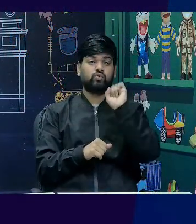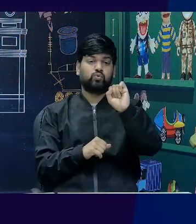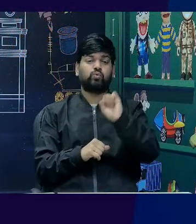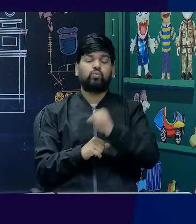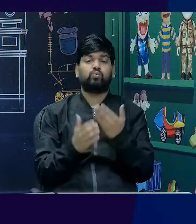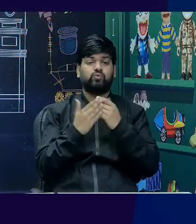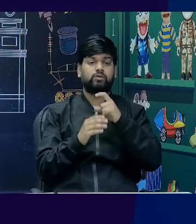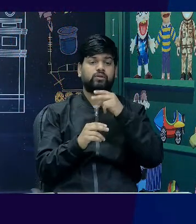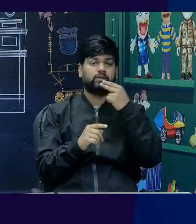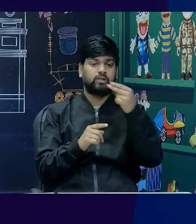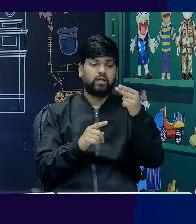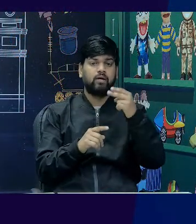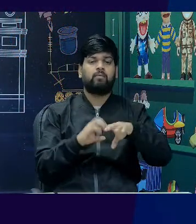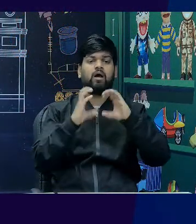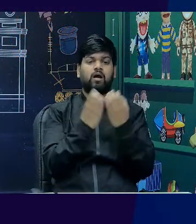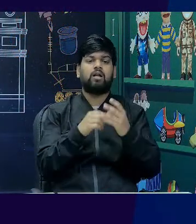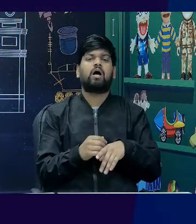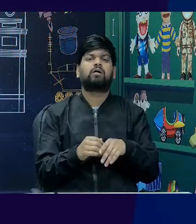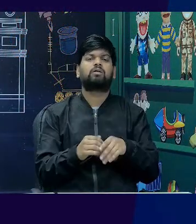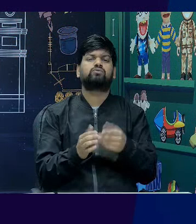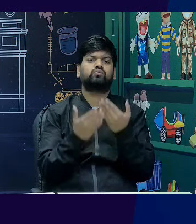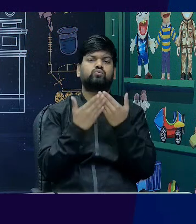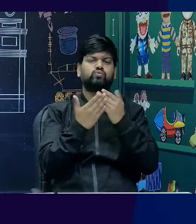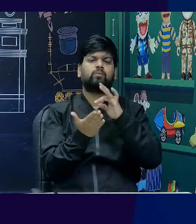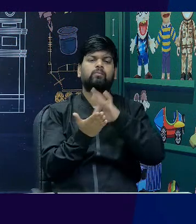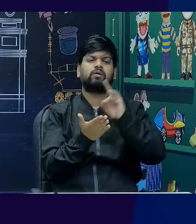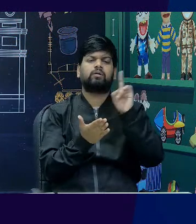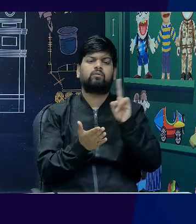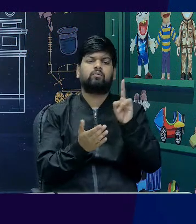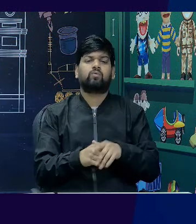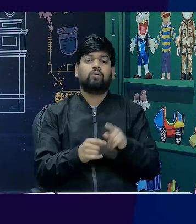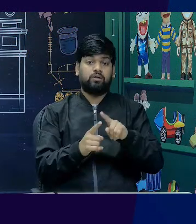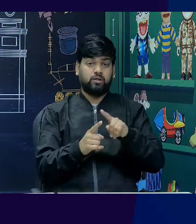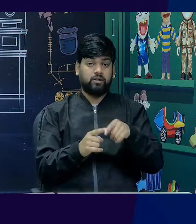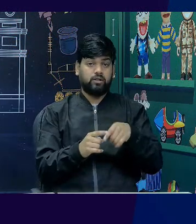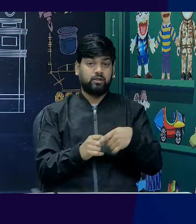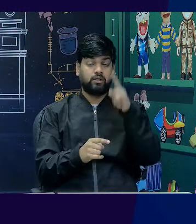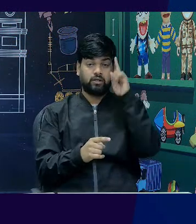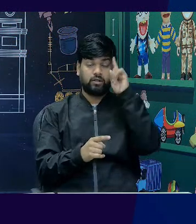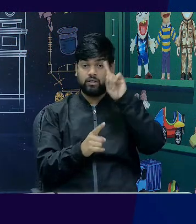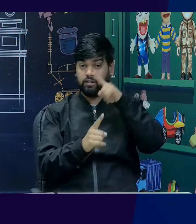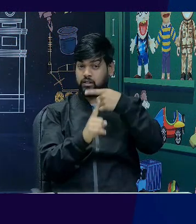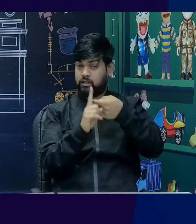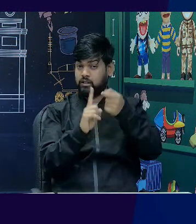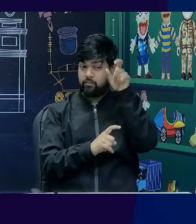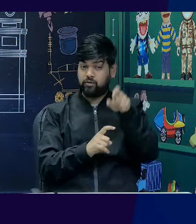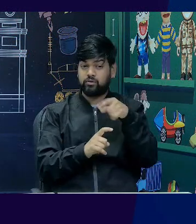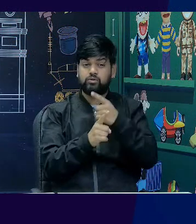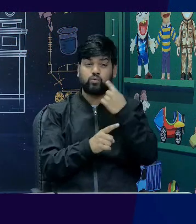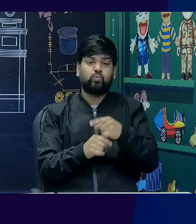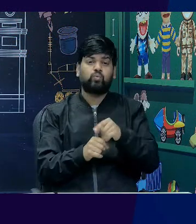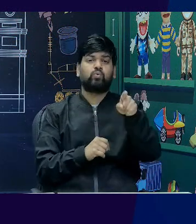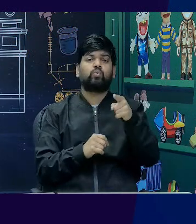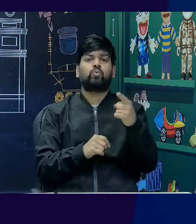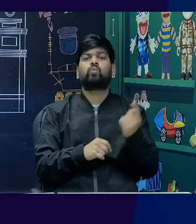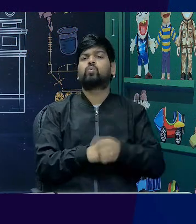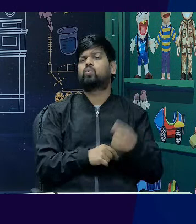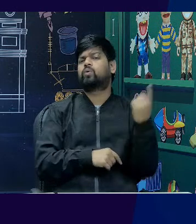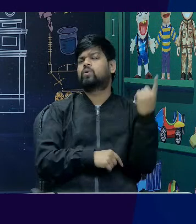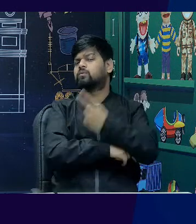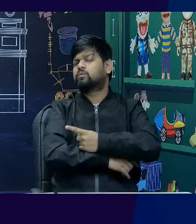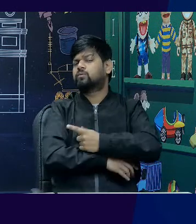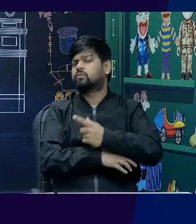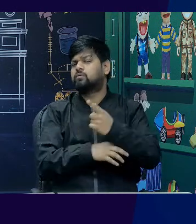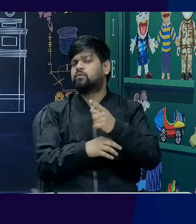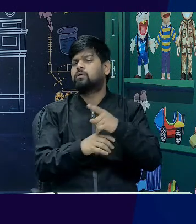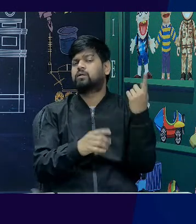dth.class12@ciet.nic.in. Besides, we also have our homework submission format through which you will be sharing your entries or your answers. The first one says name of the